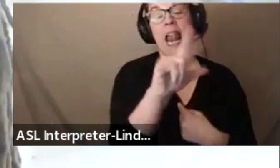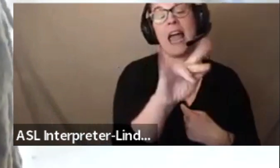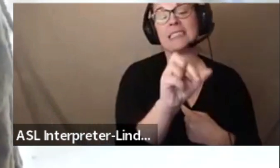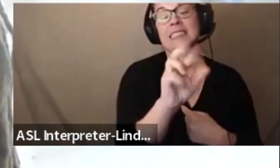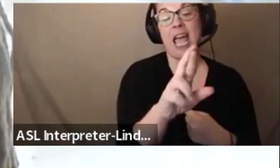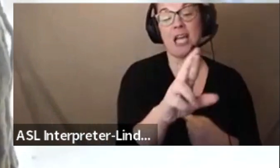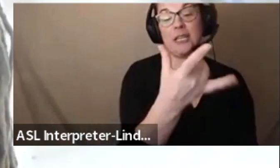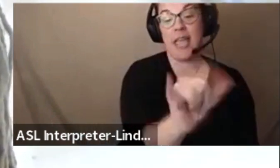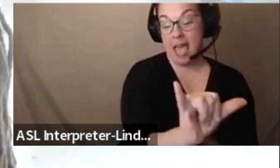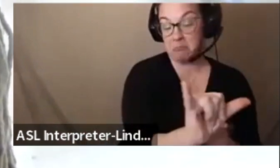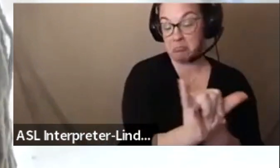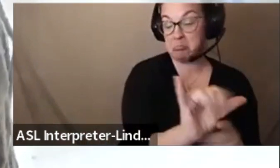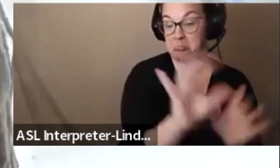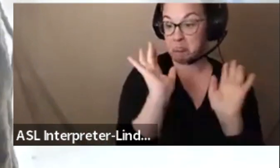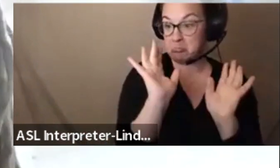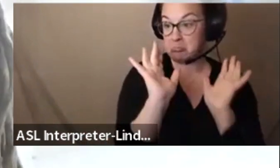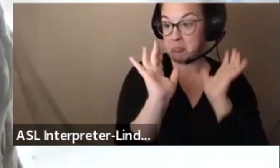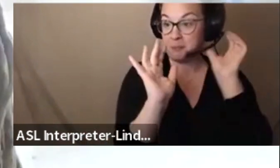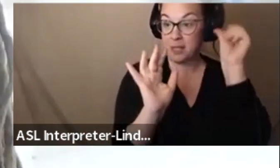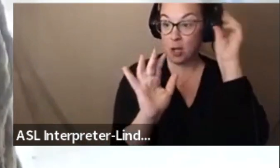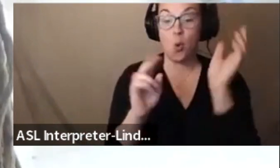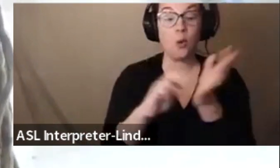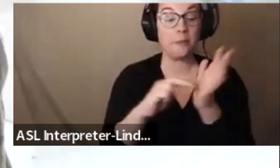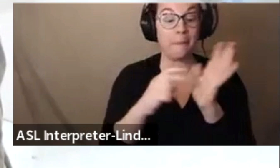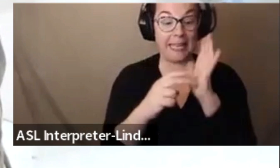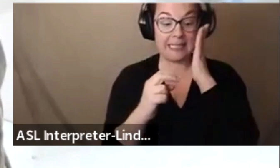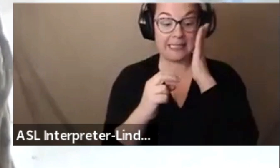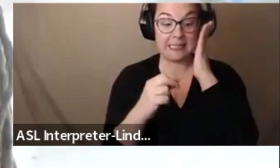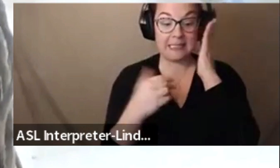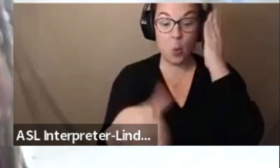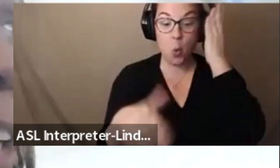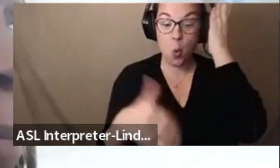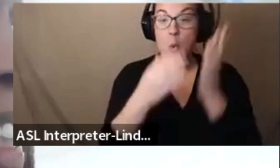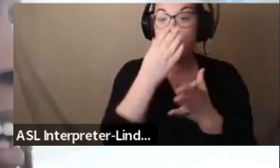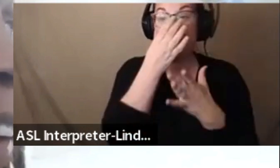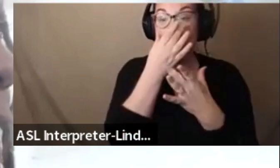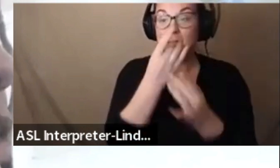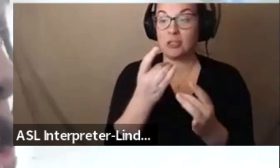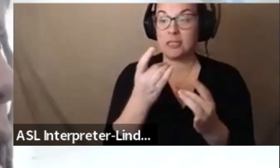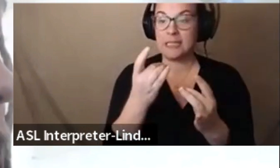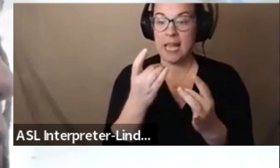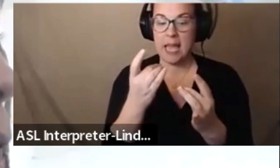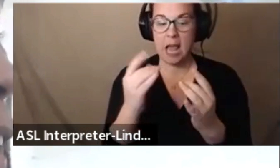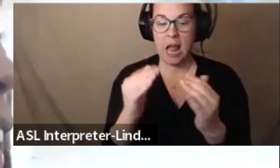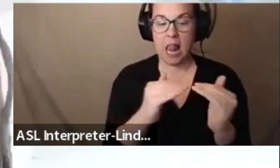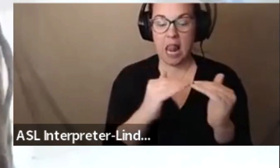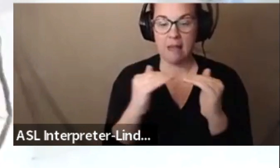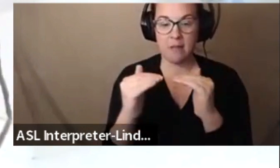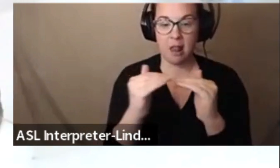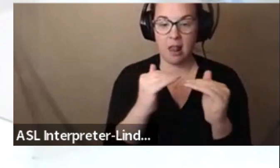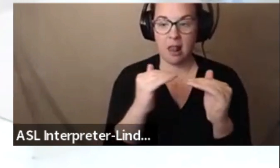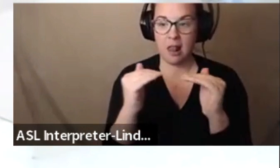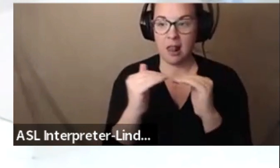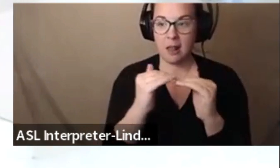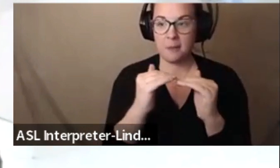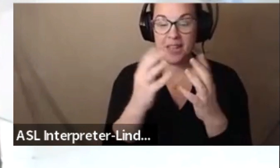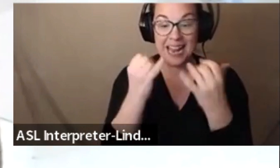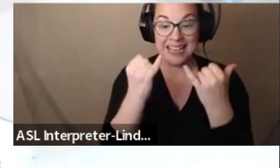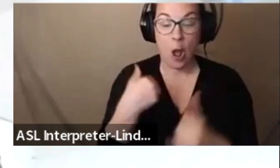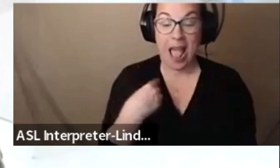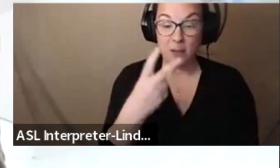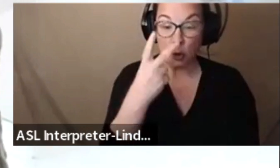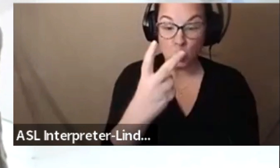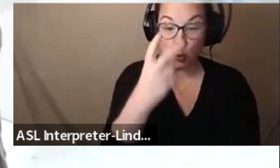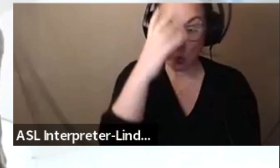go with Lysander is gay. So then that makes it a very interesting level playing field for